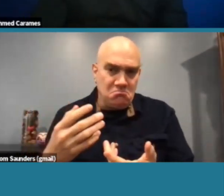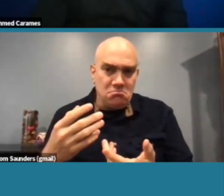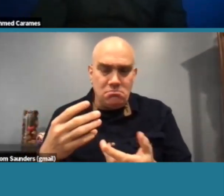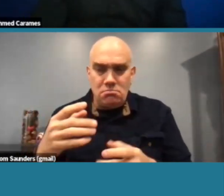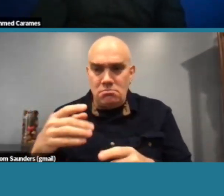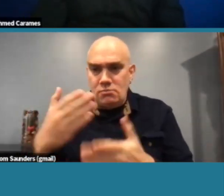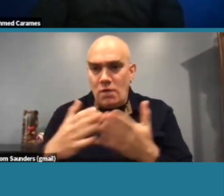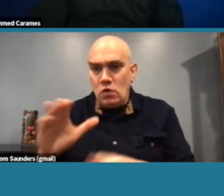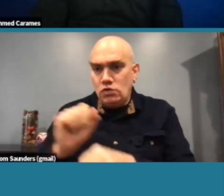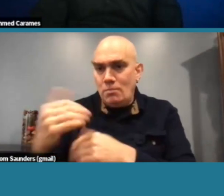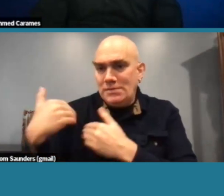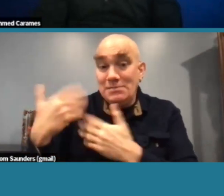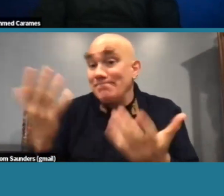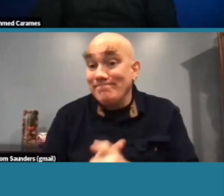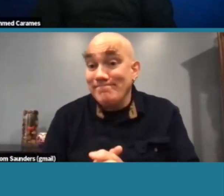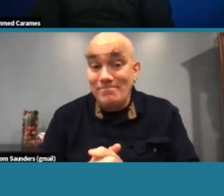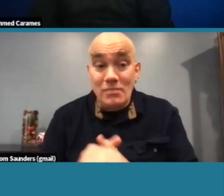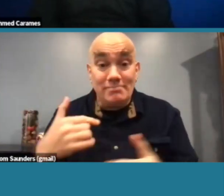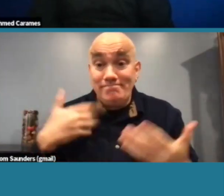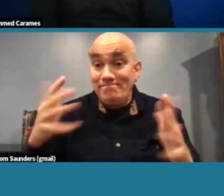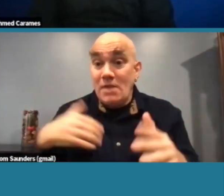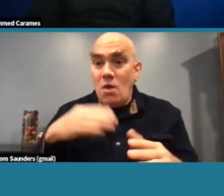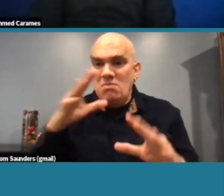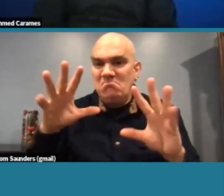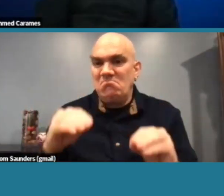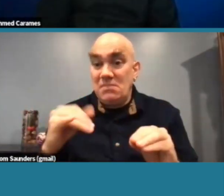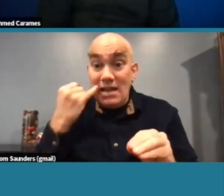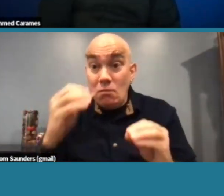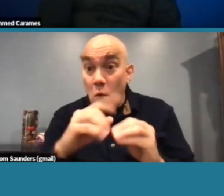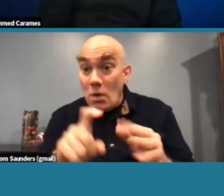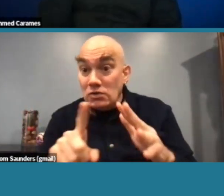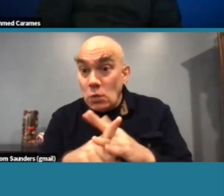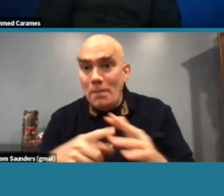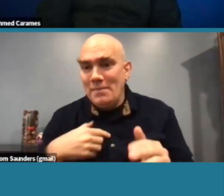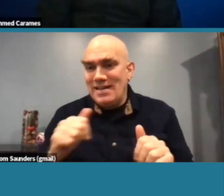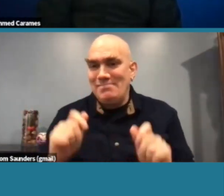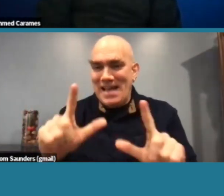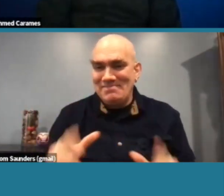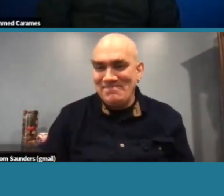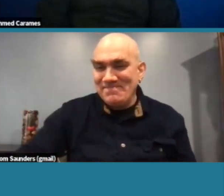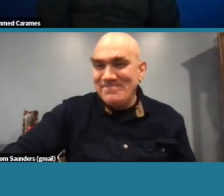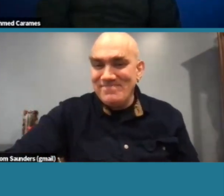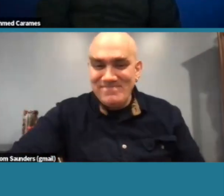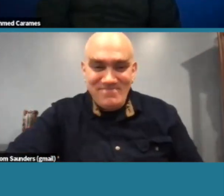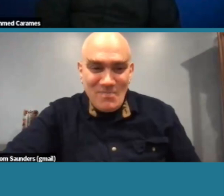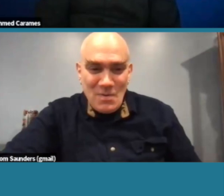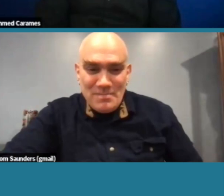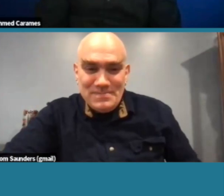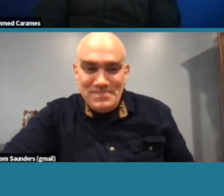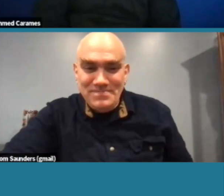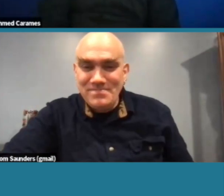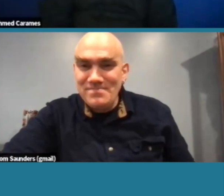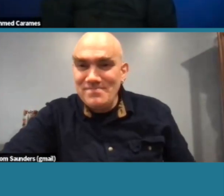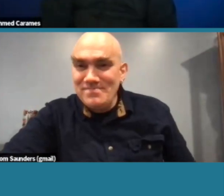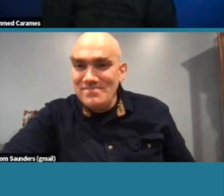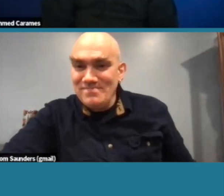actors and everything as well. So there's a potential for a lot of responsibility. It all just comes with the job. And if there are any more questions, I'm more than happy to answer.